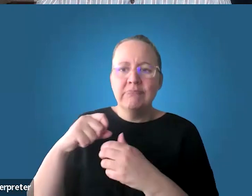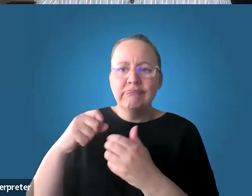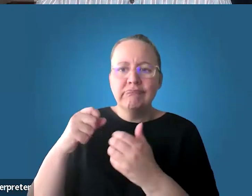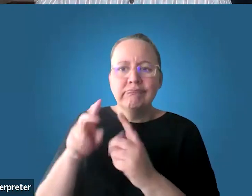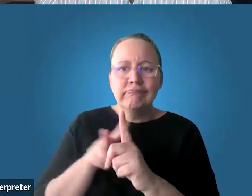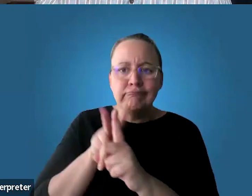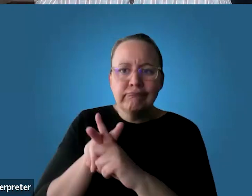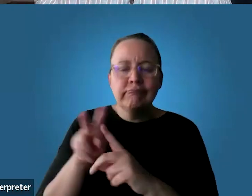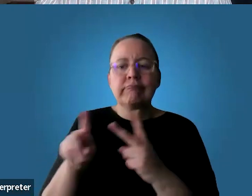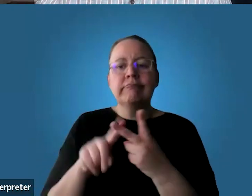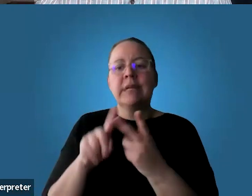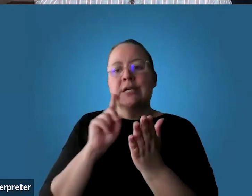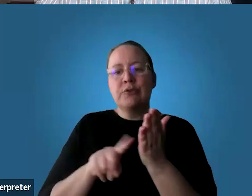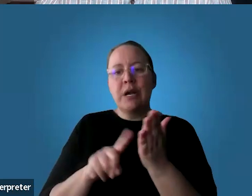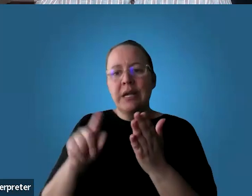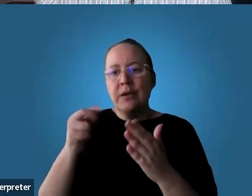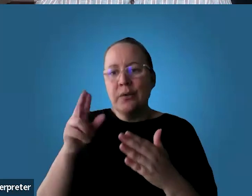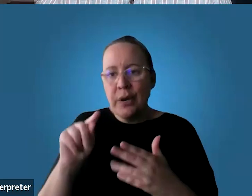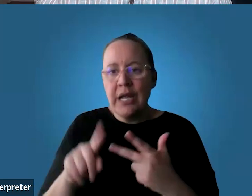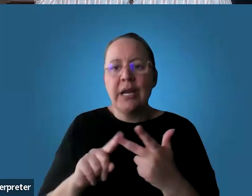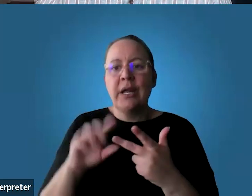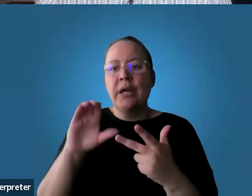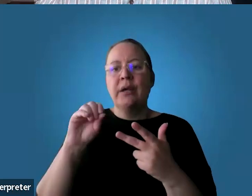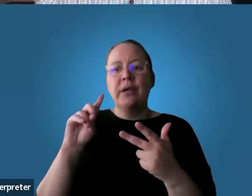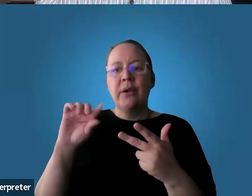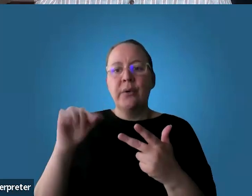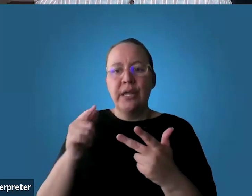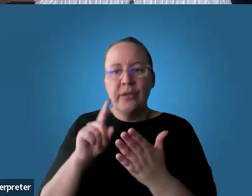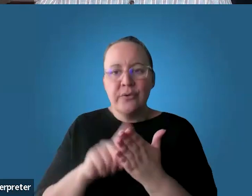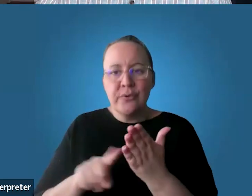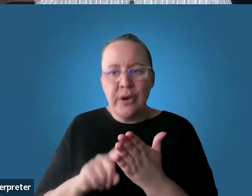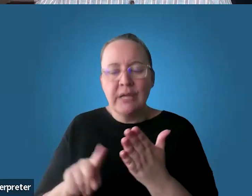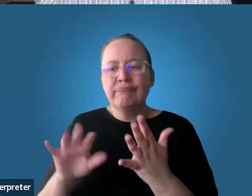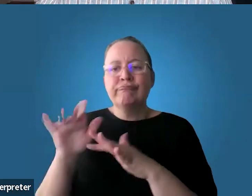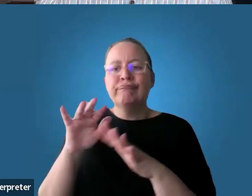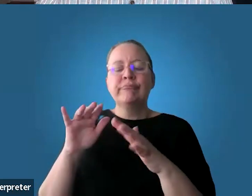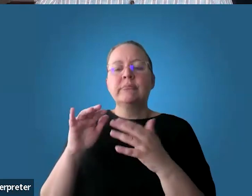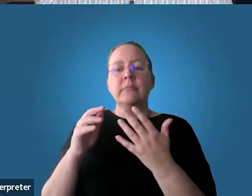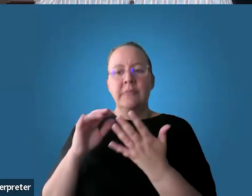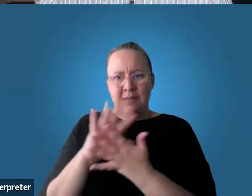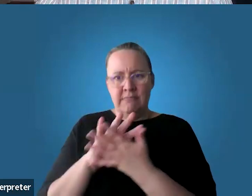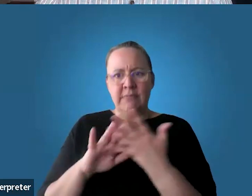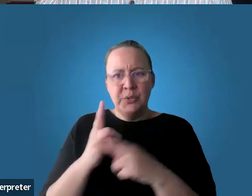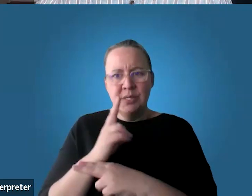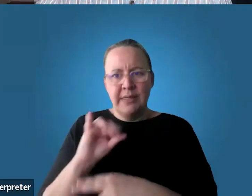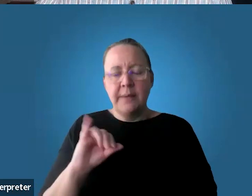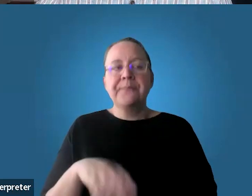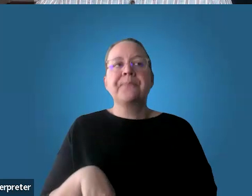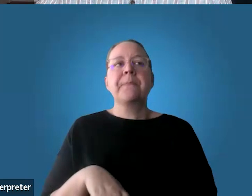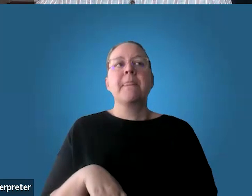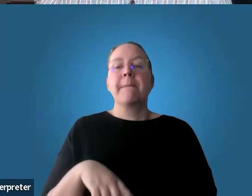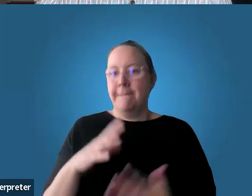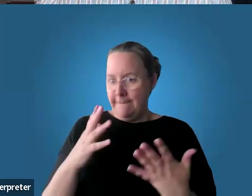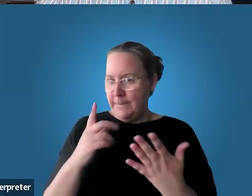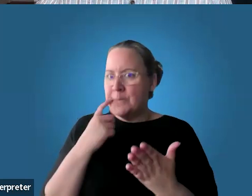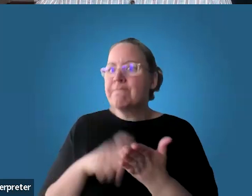for tracking their grants, coding their grants, and support grantee partners with using it. And so we're slowly starting